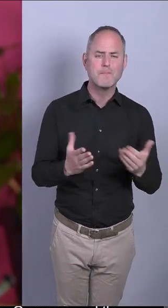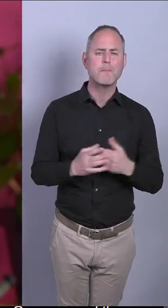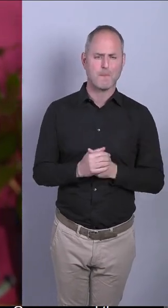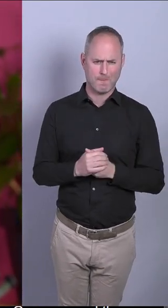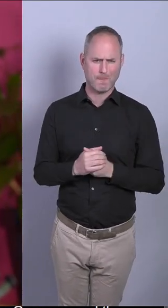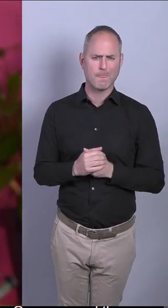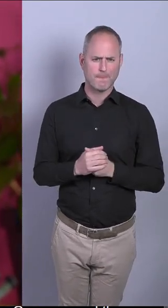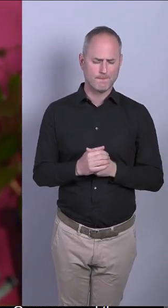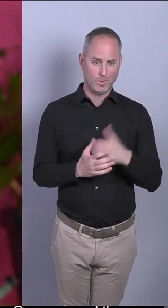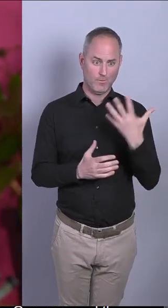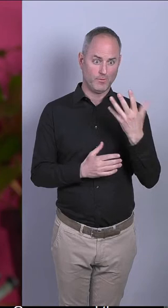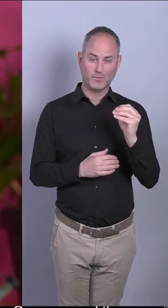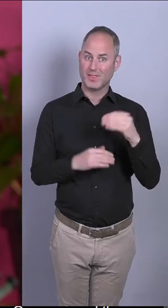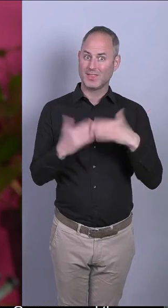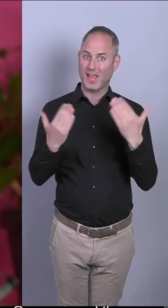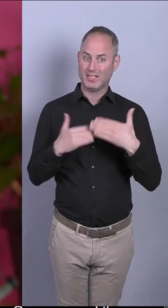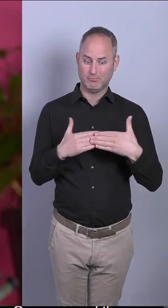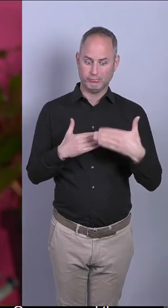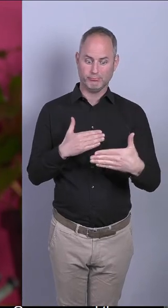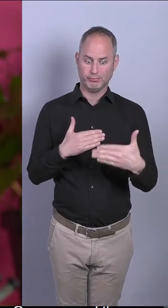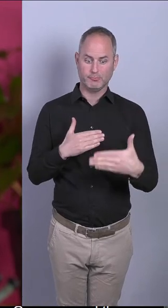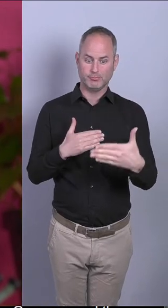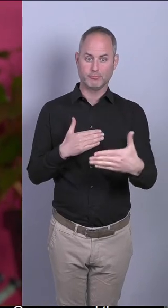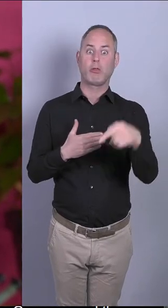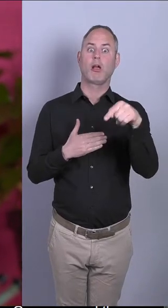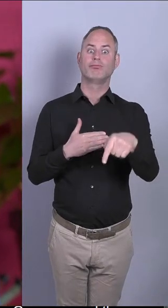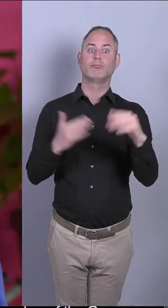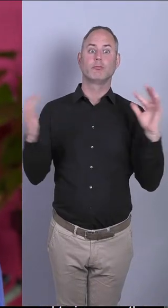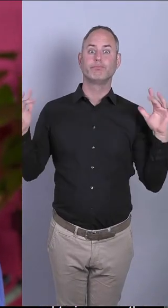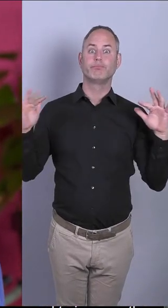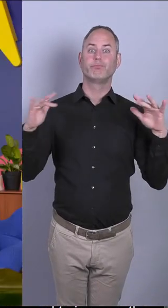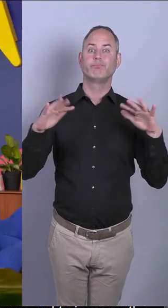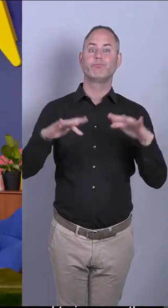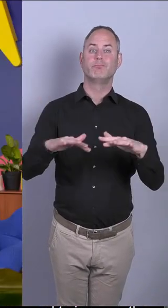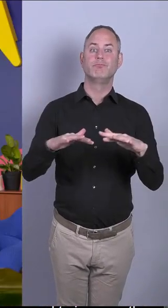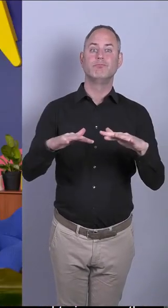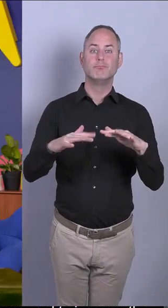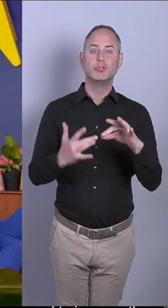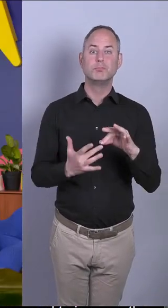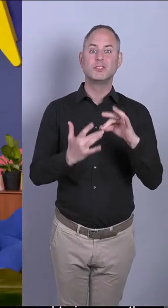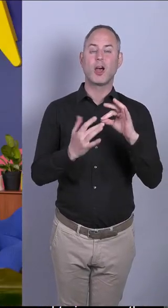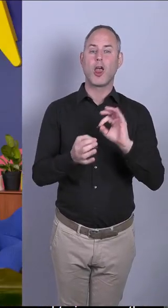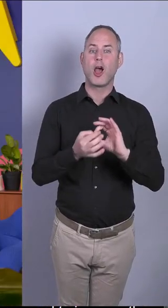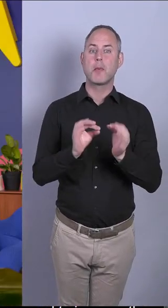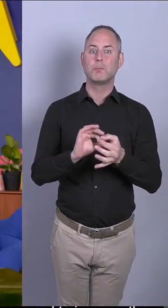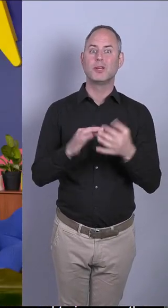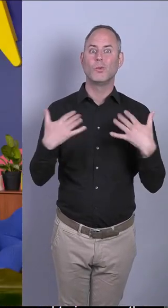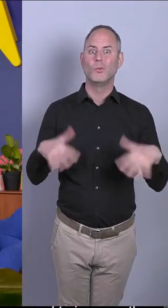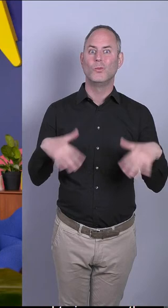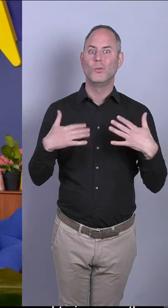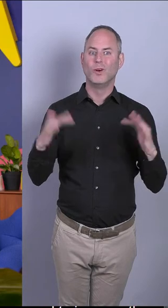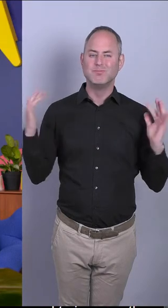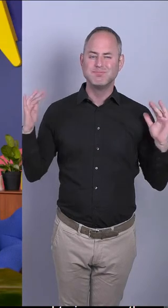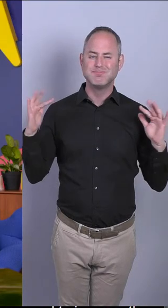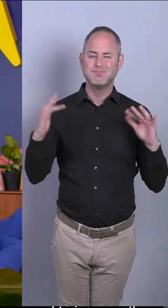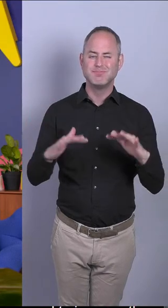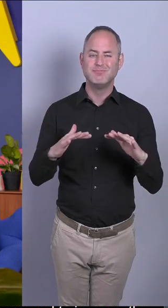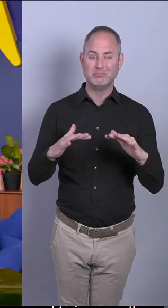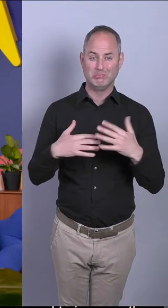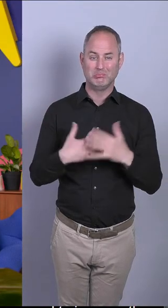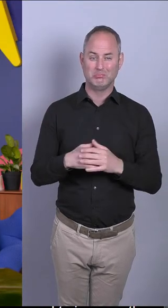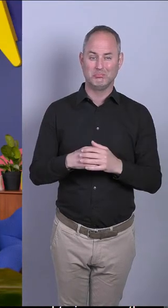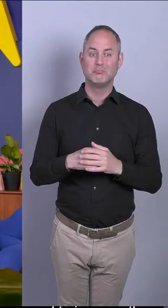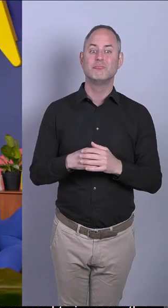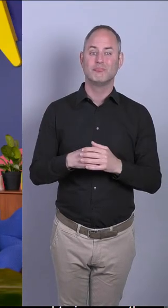said earlier, it's not even 50 days now. And what is the current situation? What needs to be done? Well, it's only 50 days from